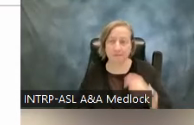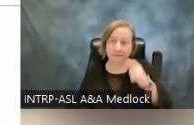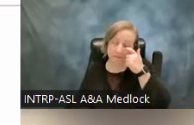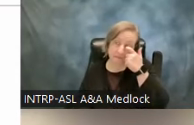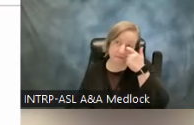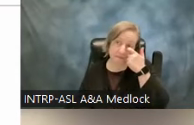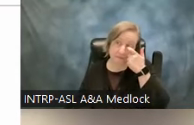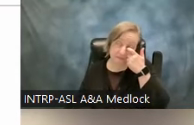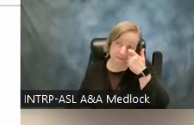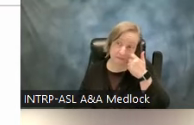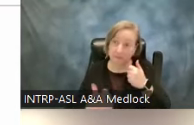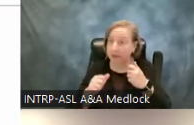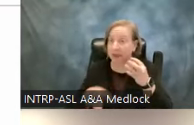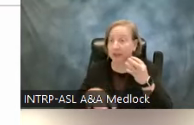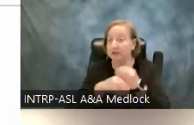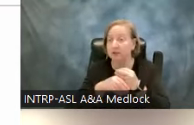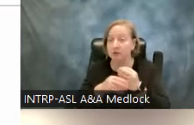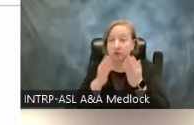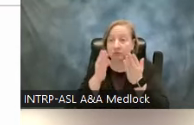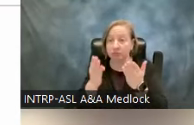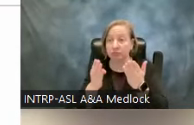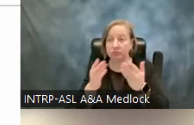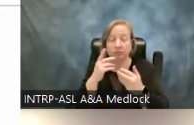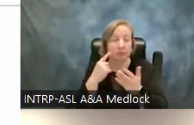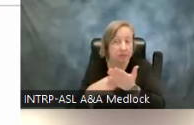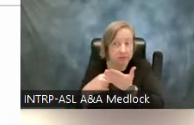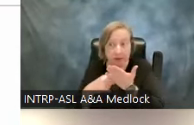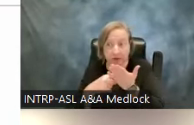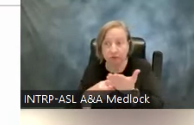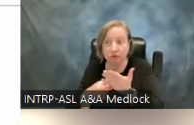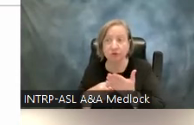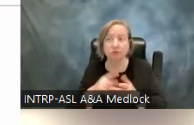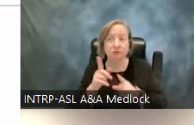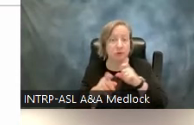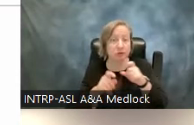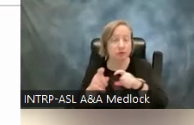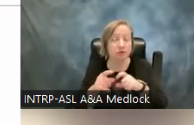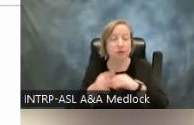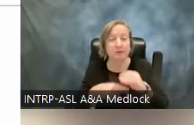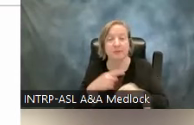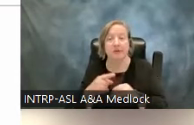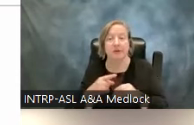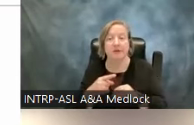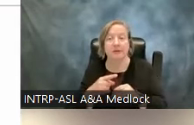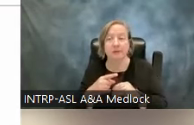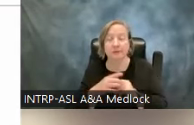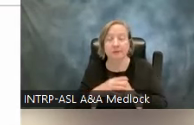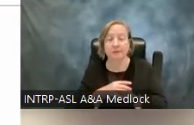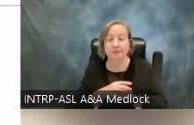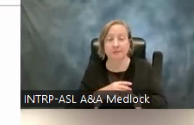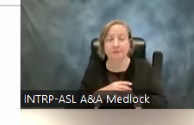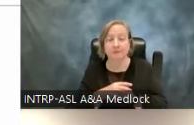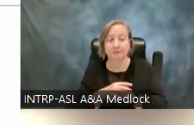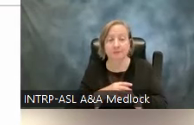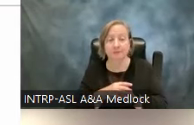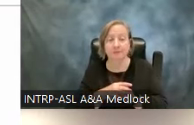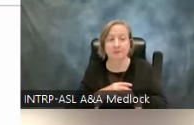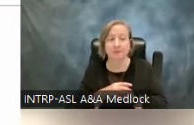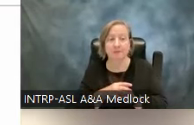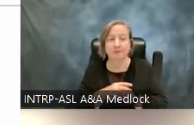there's there any additional suggestions or discussion or questions about